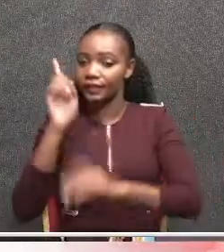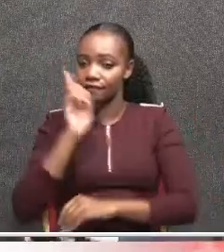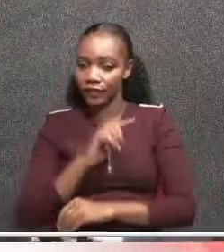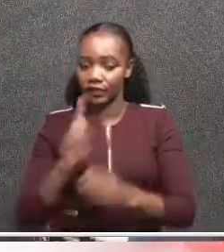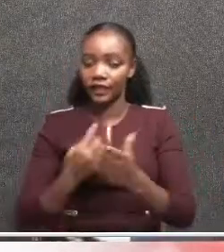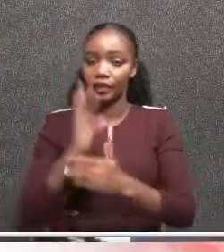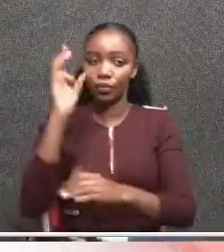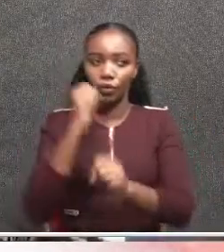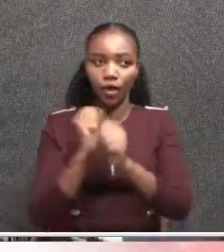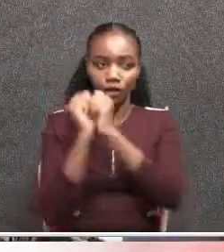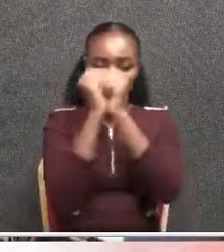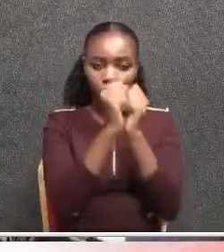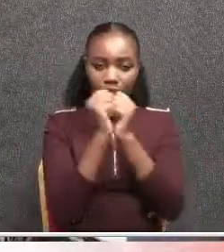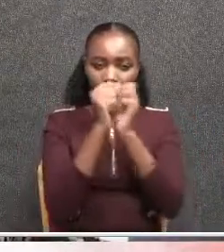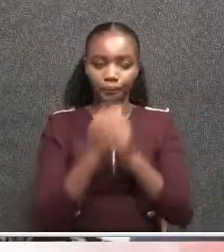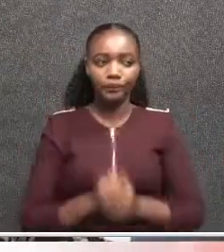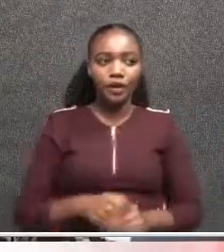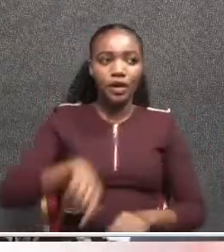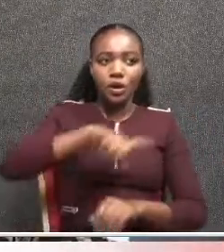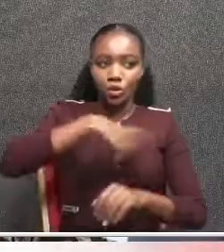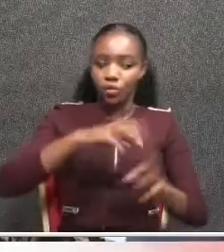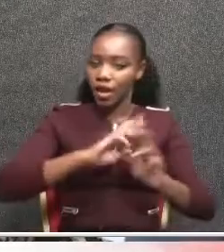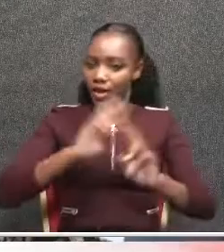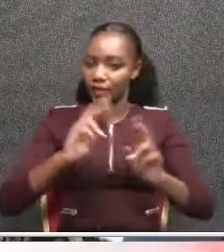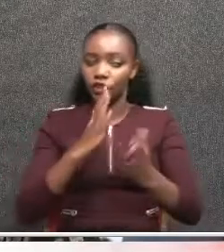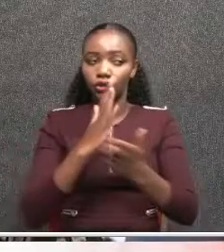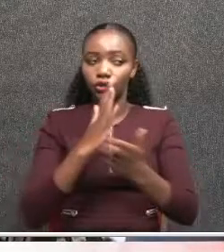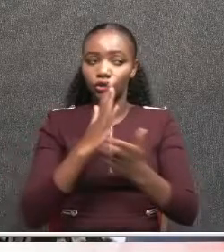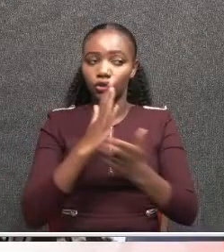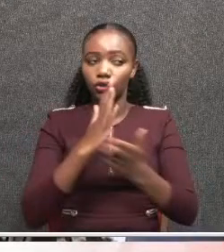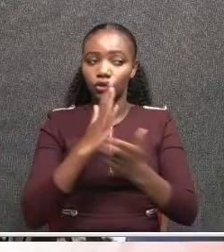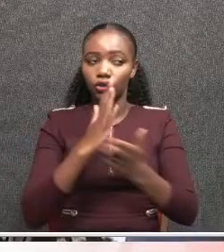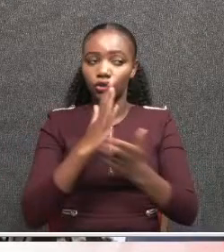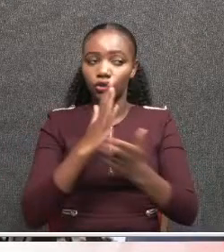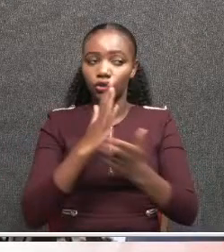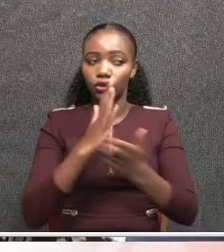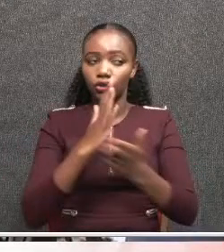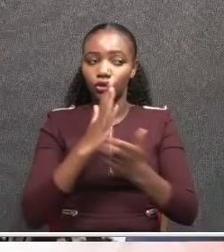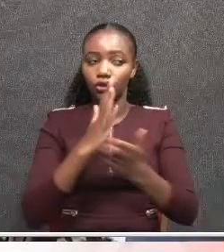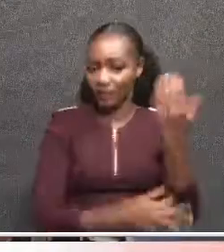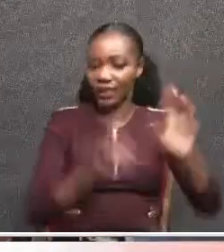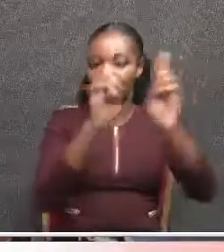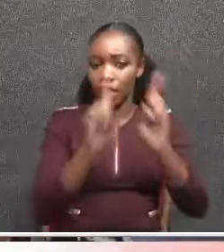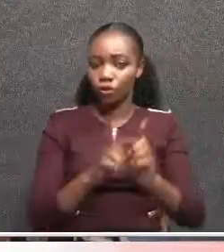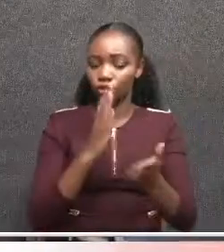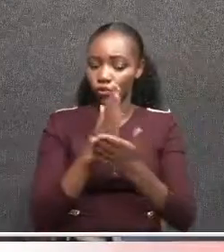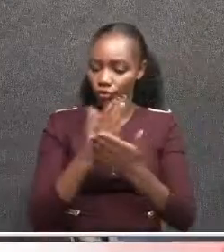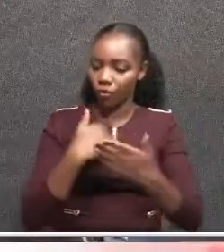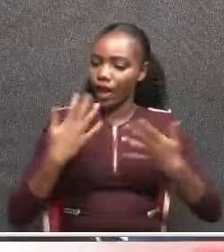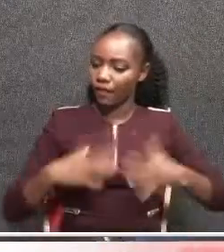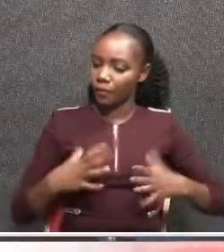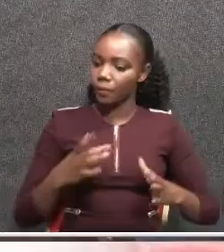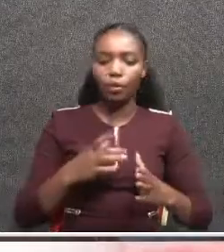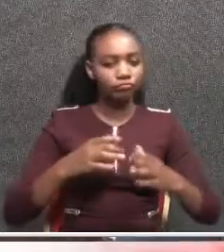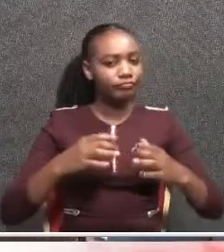work together. We are committed to fighting poverty so that we can raise our people to